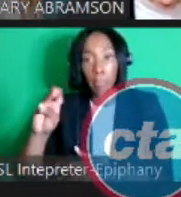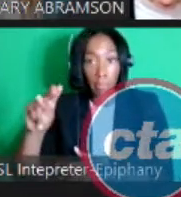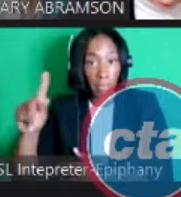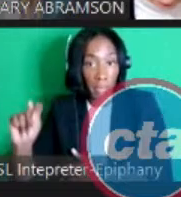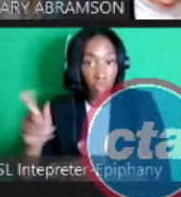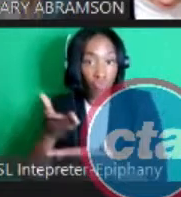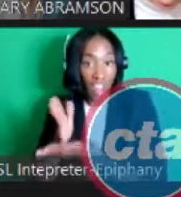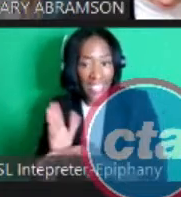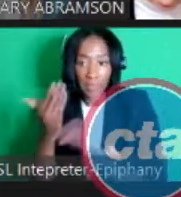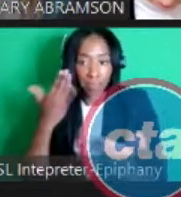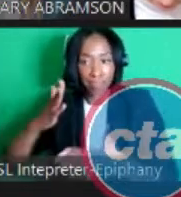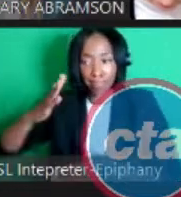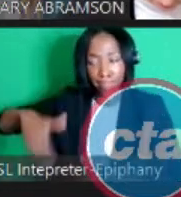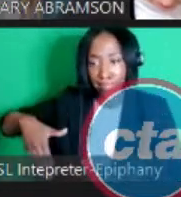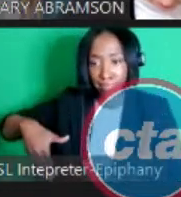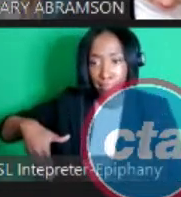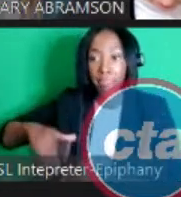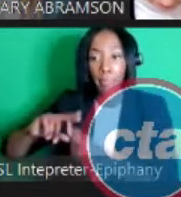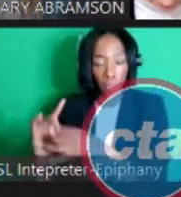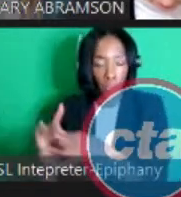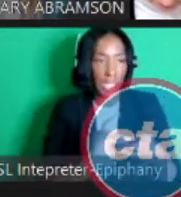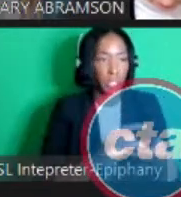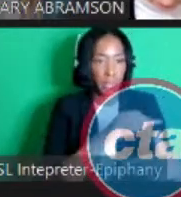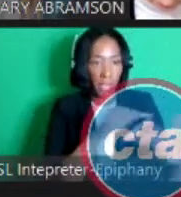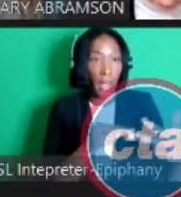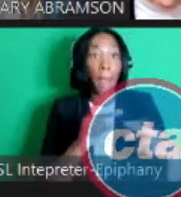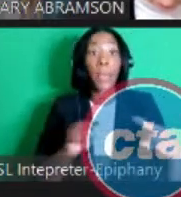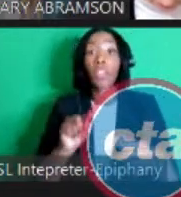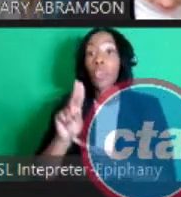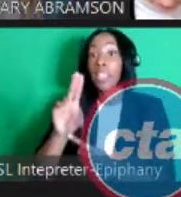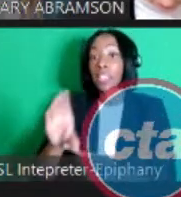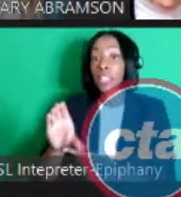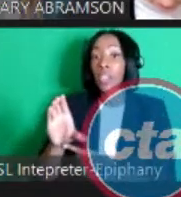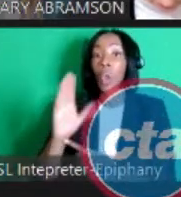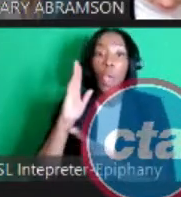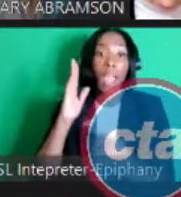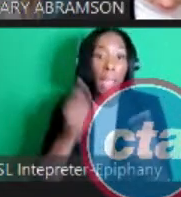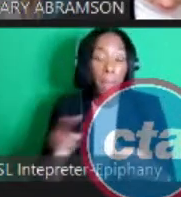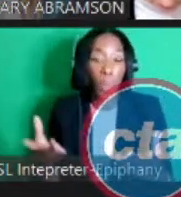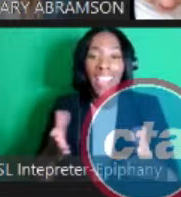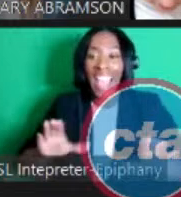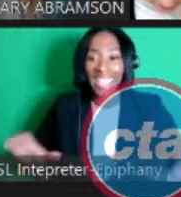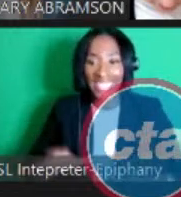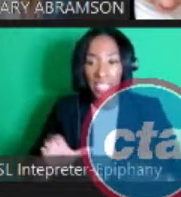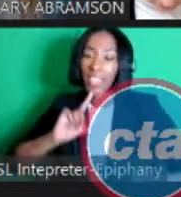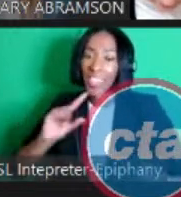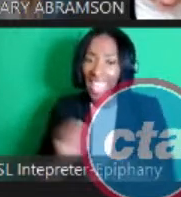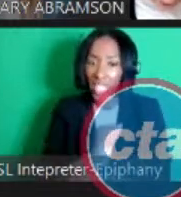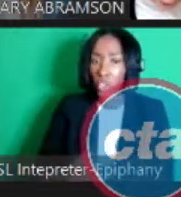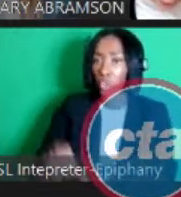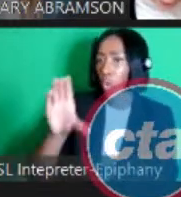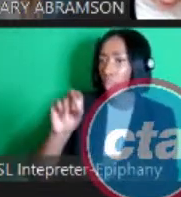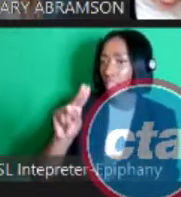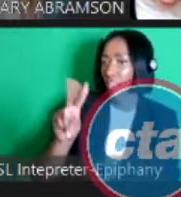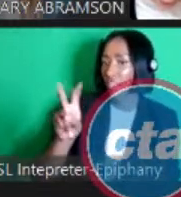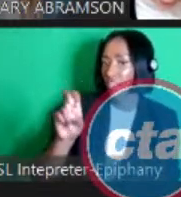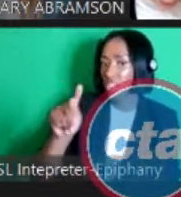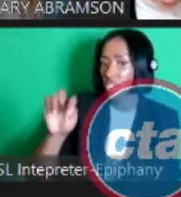that as far as that goes. But the United Center will be where the activities of the actual convention itself, where the election